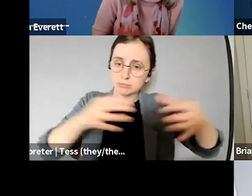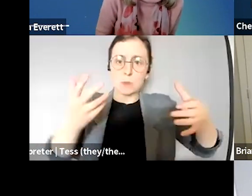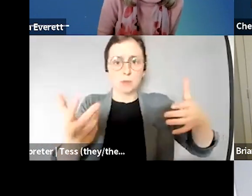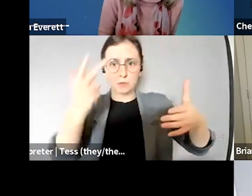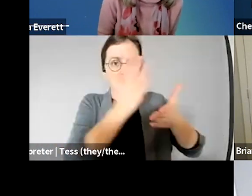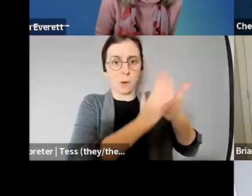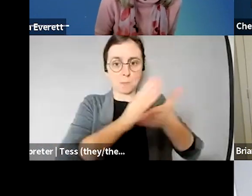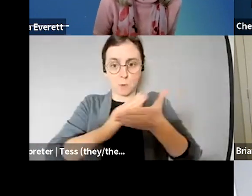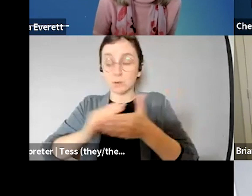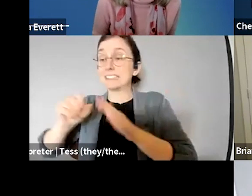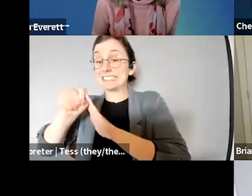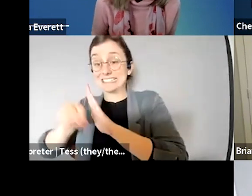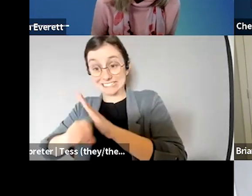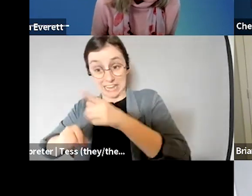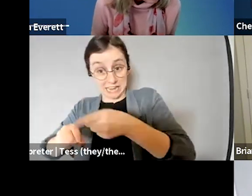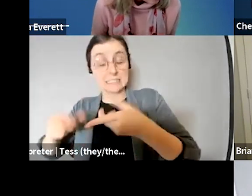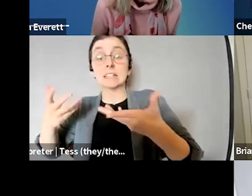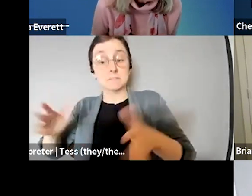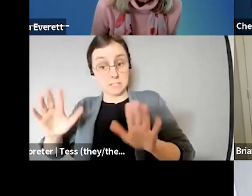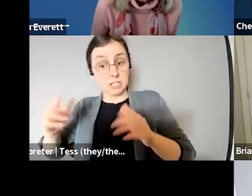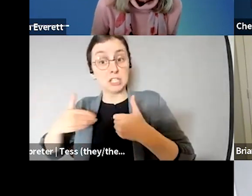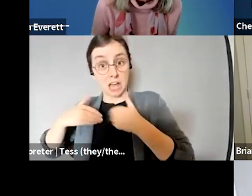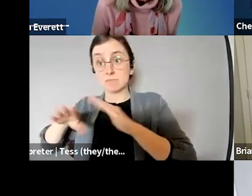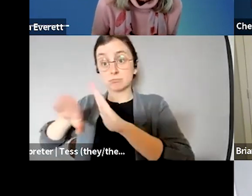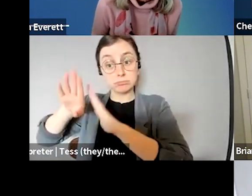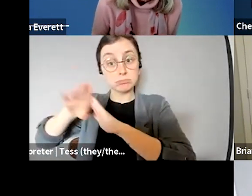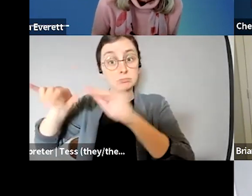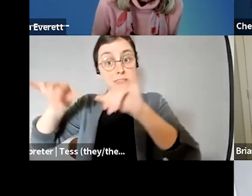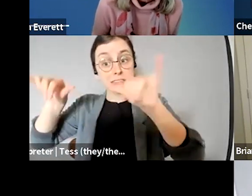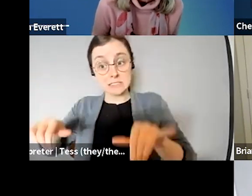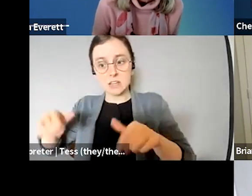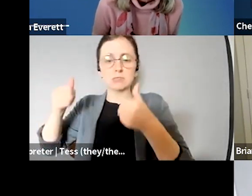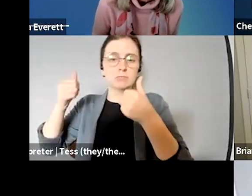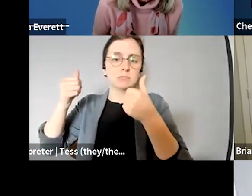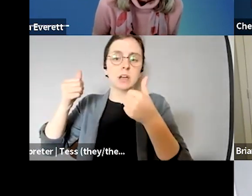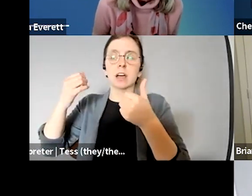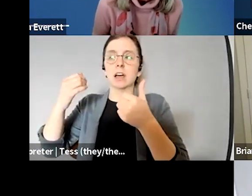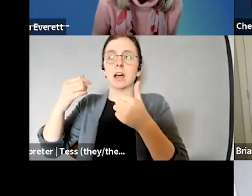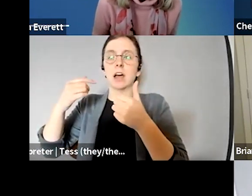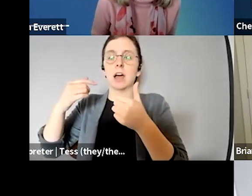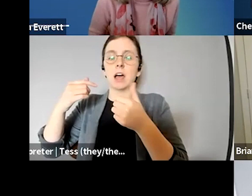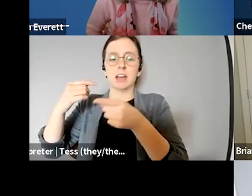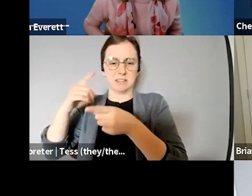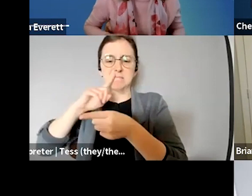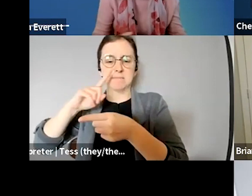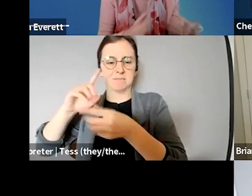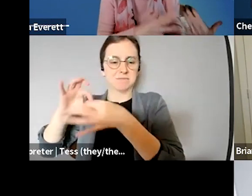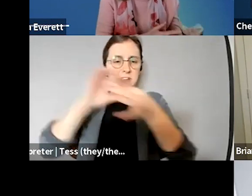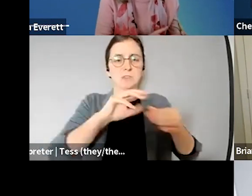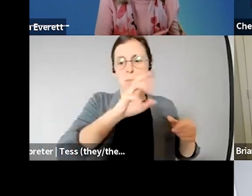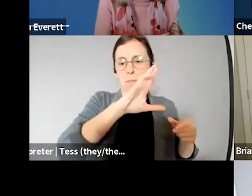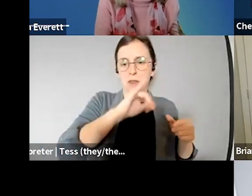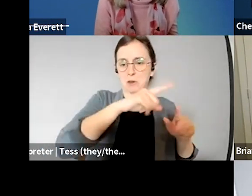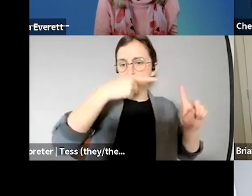states that have fairly mature systems built, really, and harkening back to a point Mary made earlier, the real answer is having